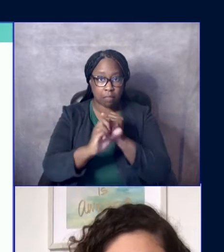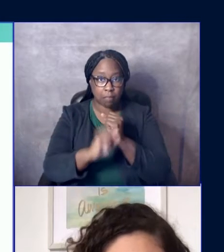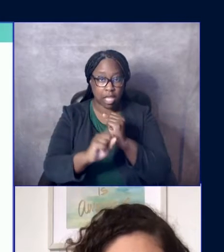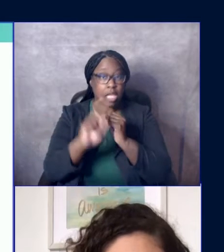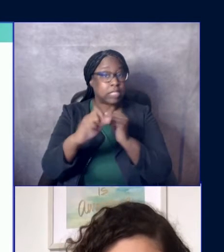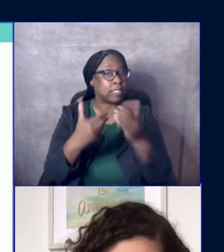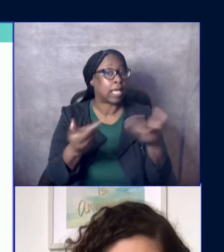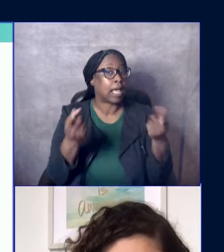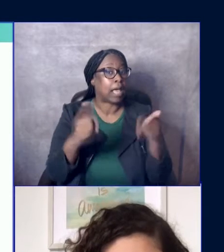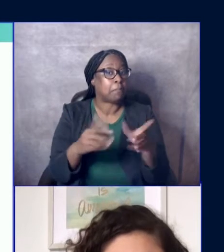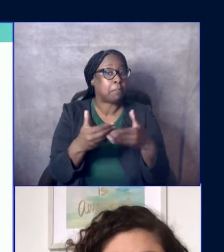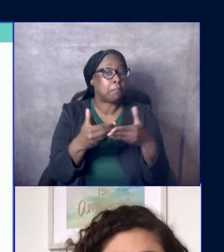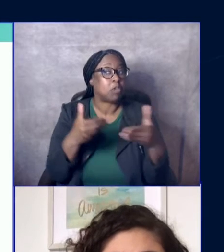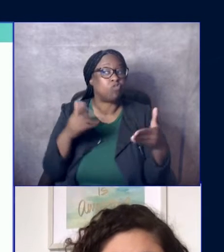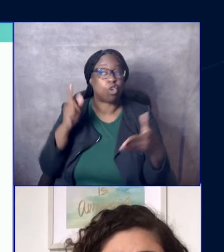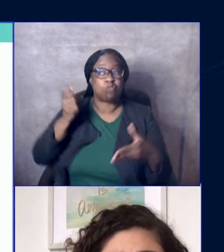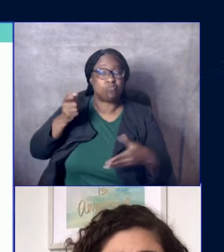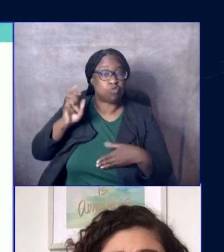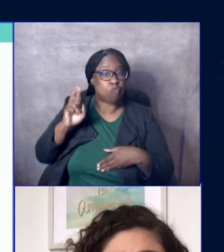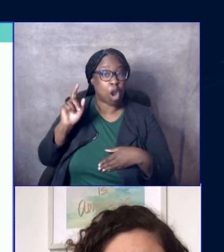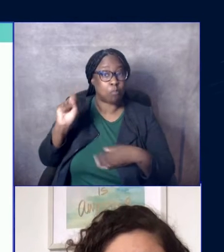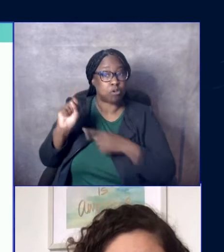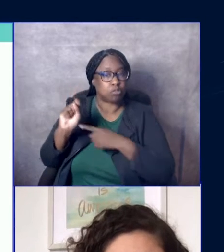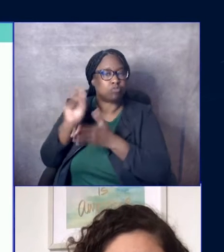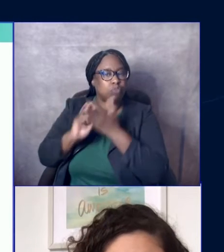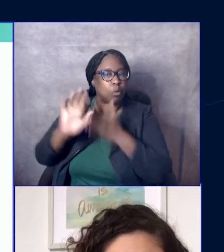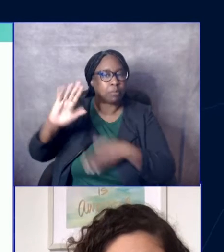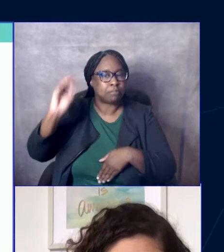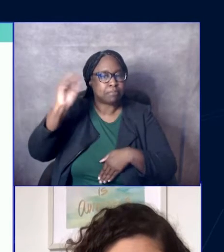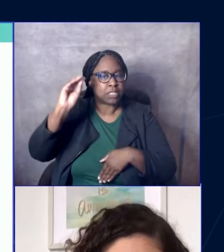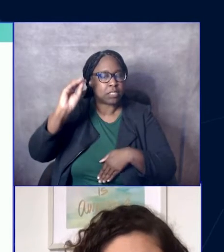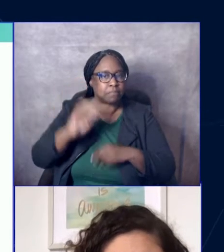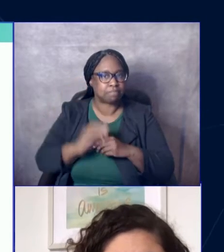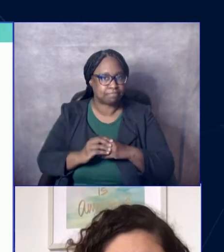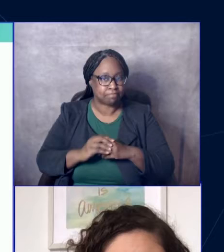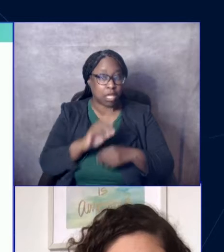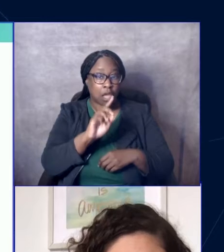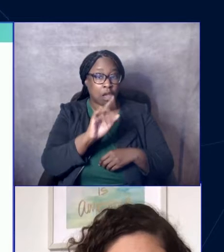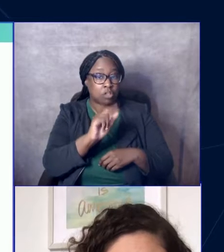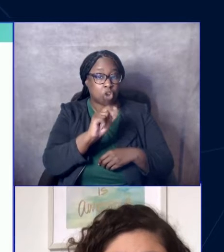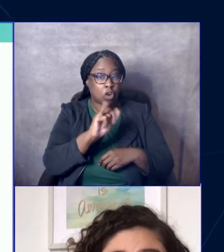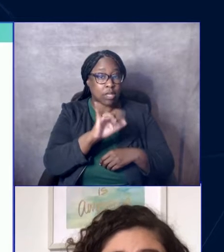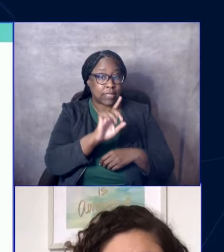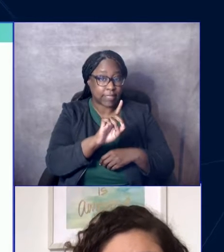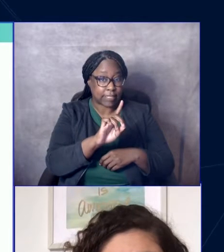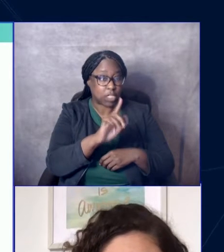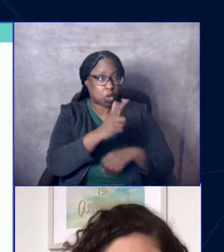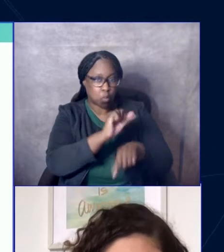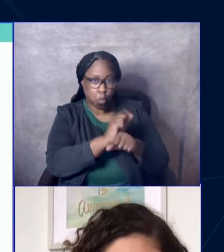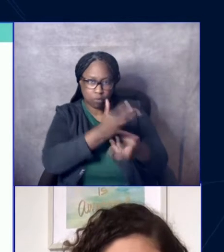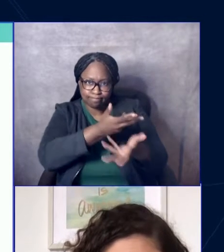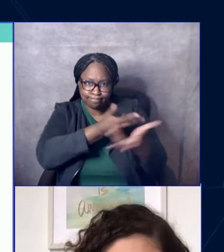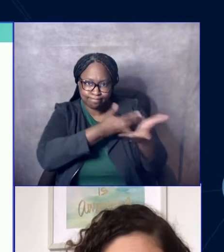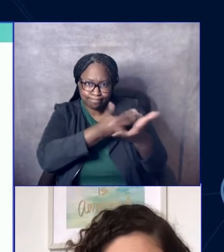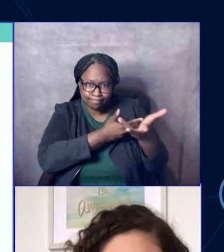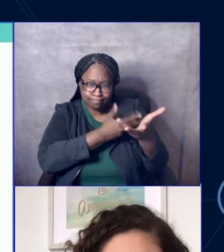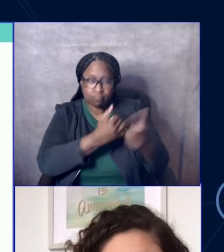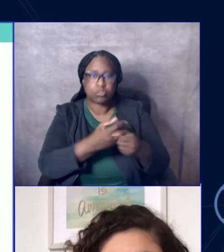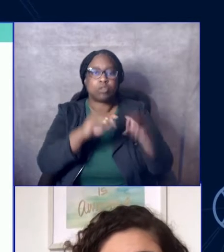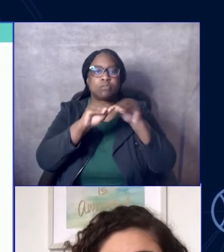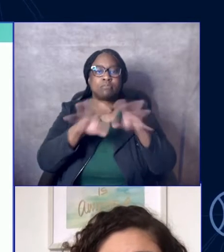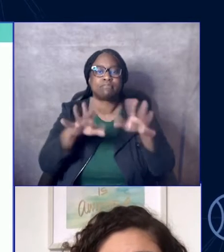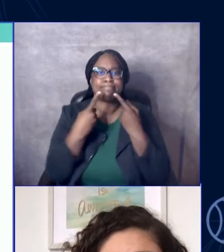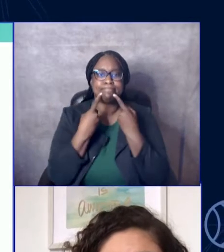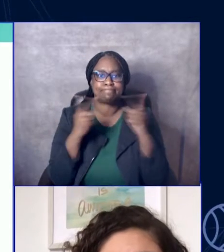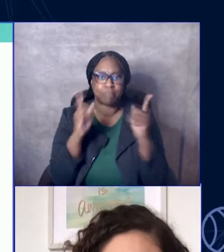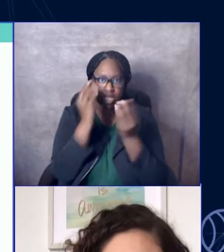Roberts wrote the opinion. So again, we worked exclusively with Dara Lind from ProPublica to announce the information.